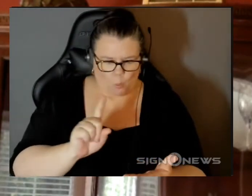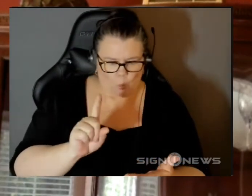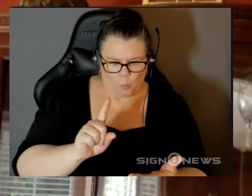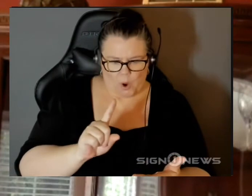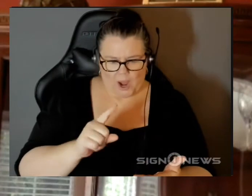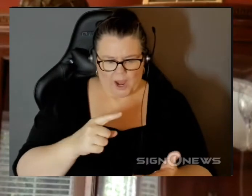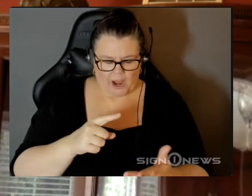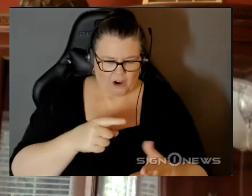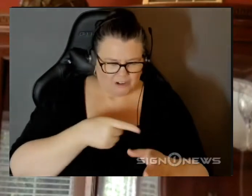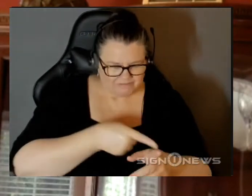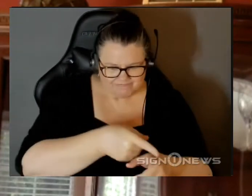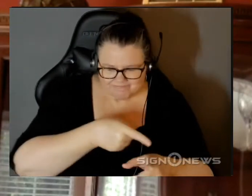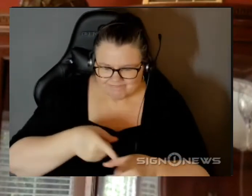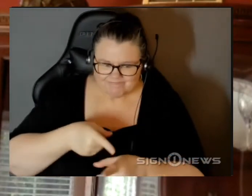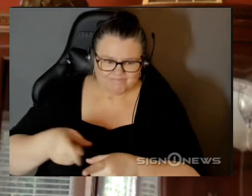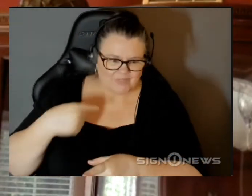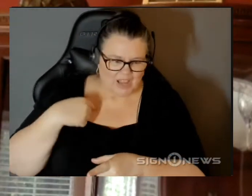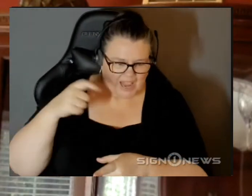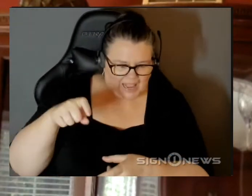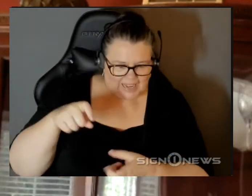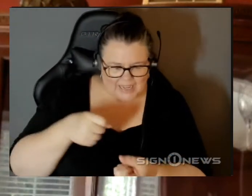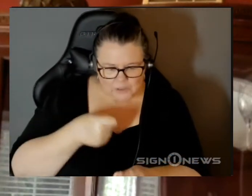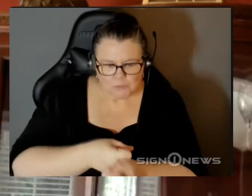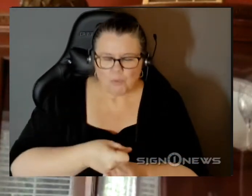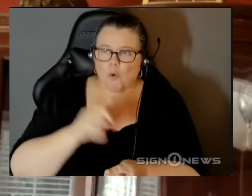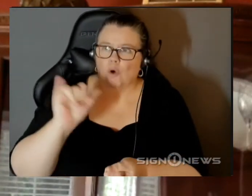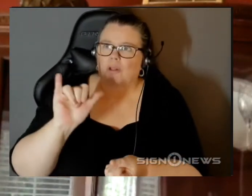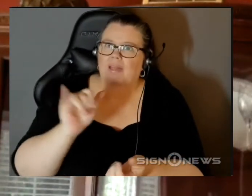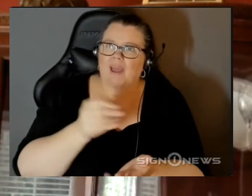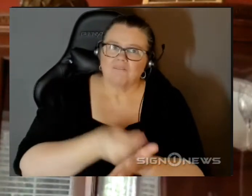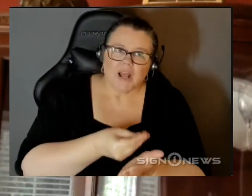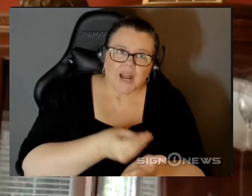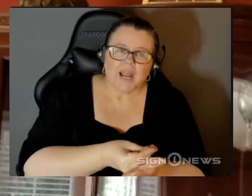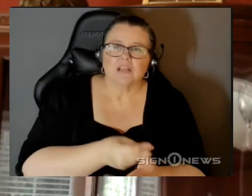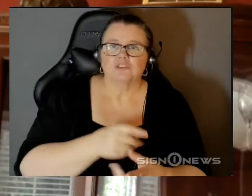included financial, and it included